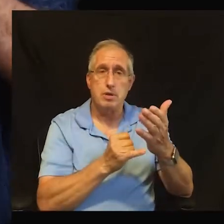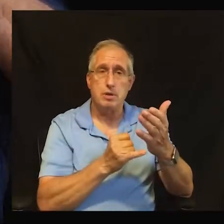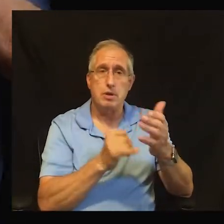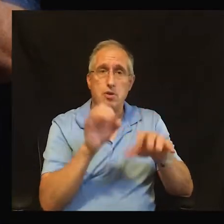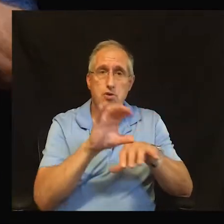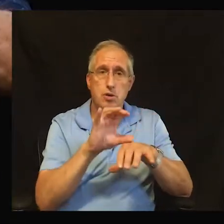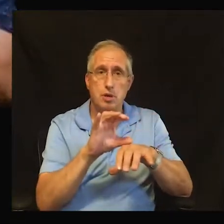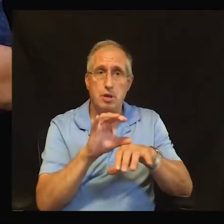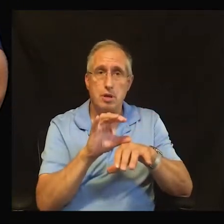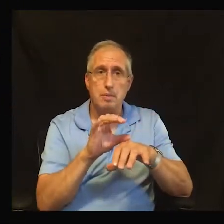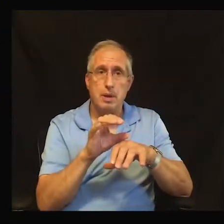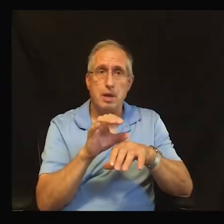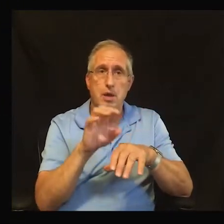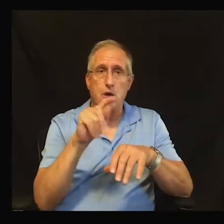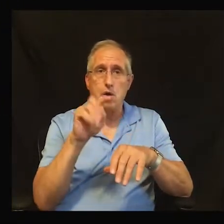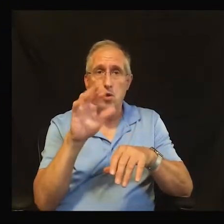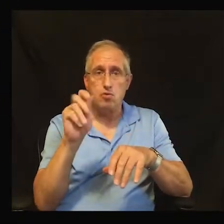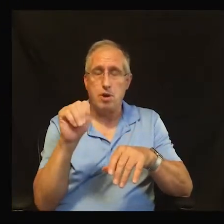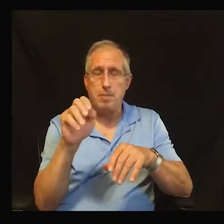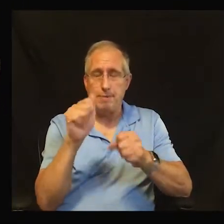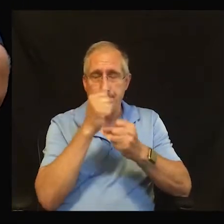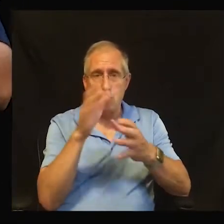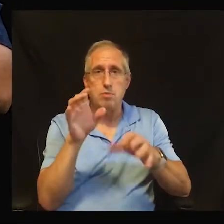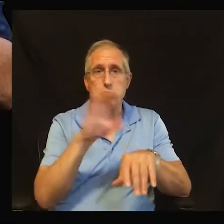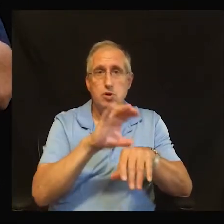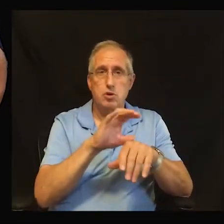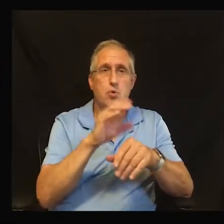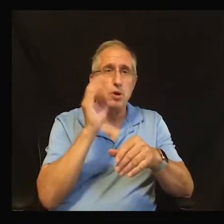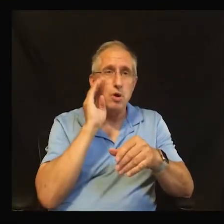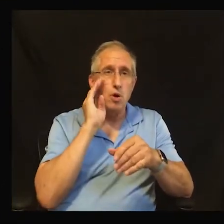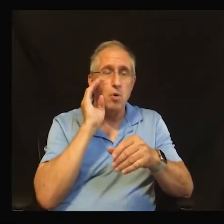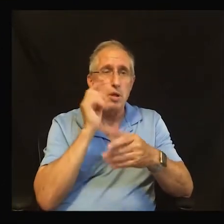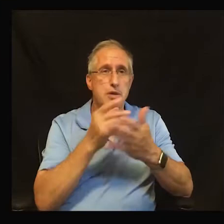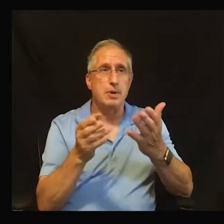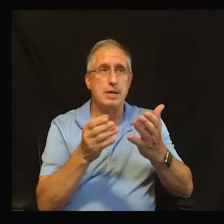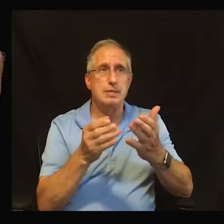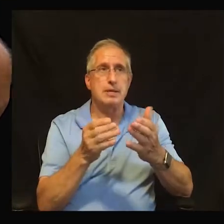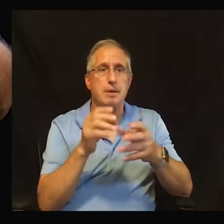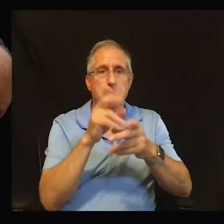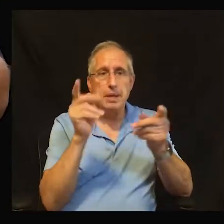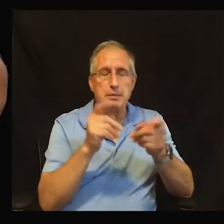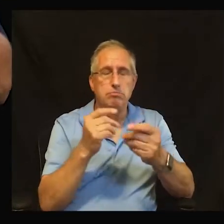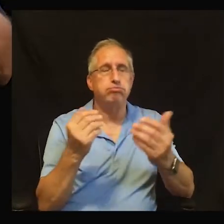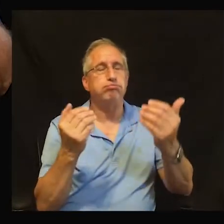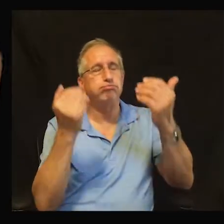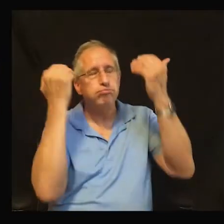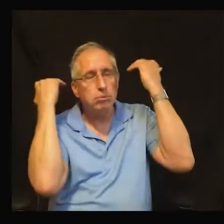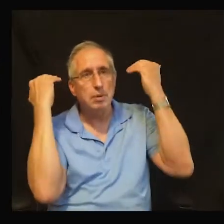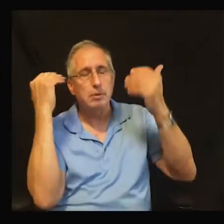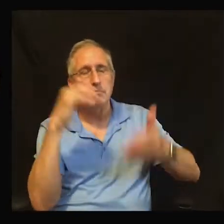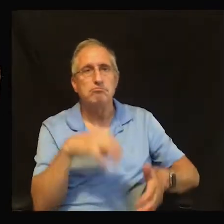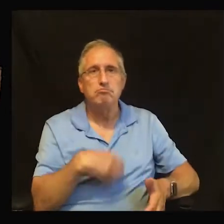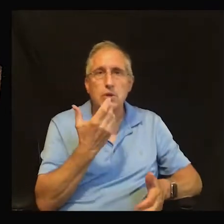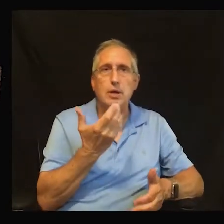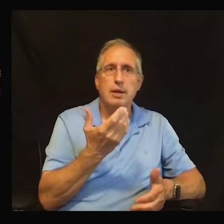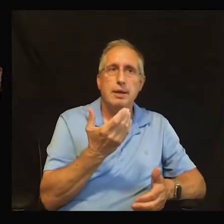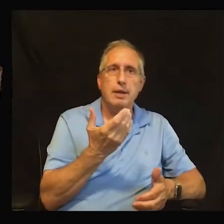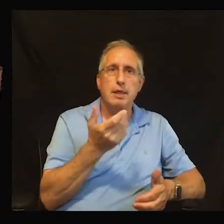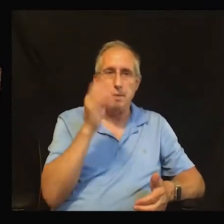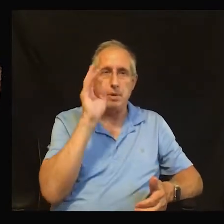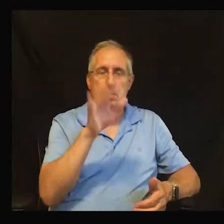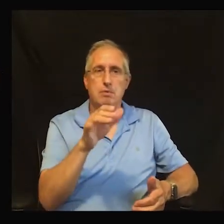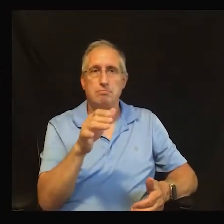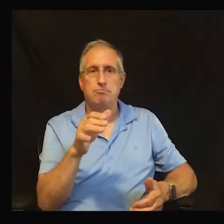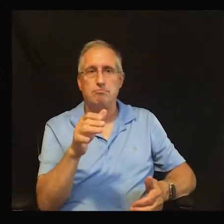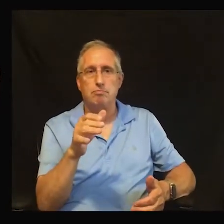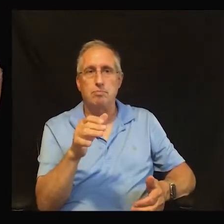about being a trauma-informed church. And this is what we know about when someone gets into a place where they're overwhelmed or they're upset. Consider this to be your brain.